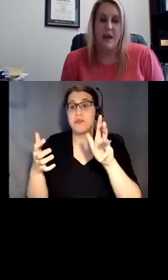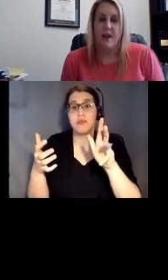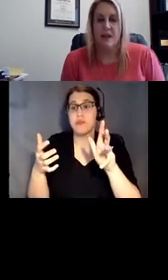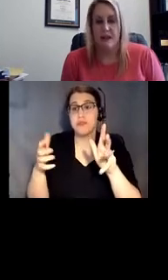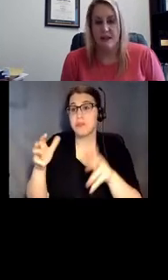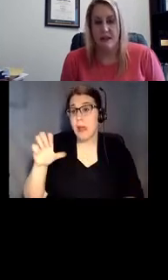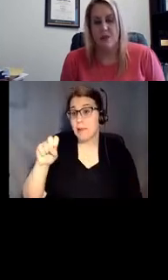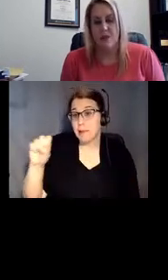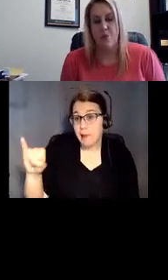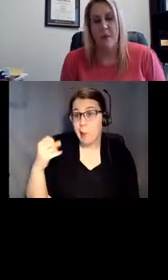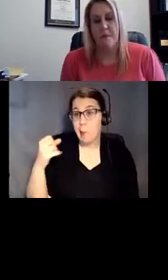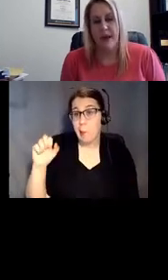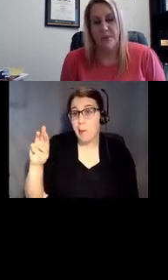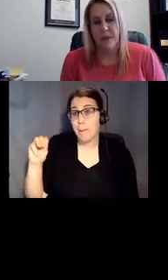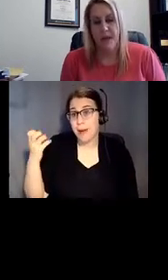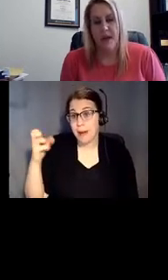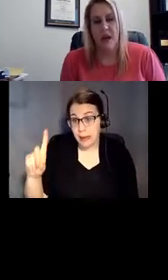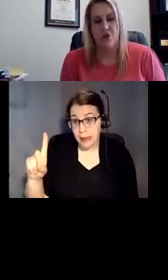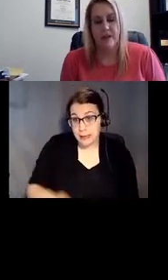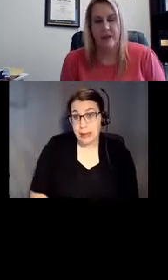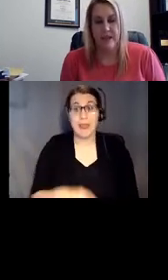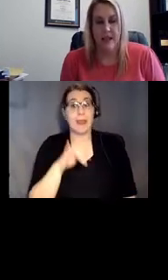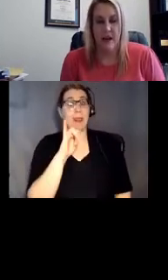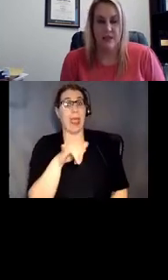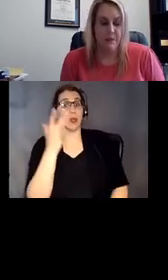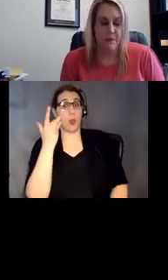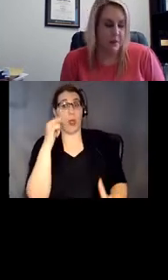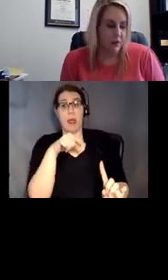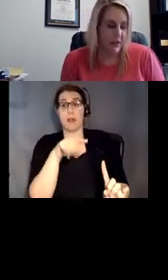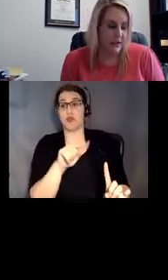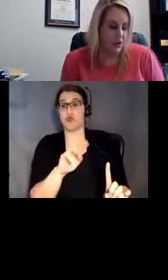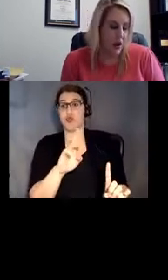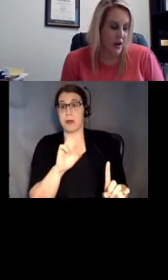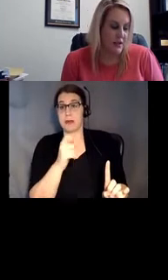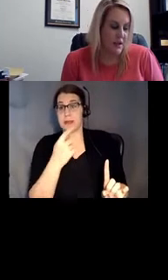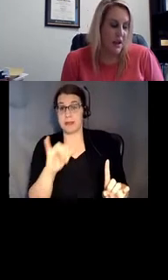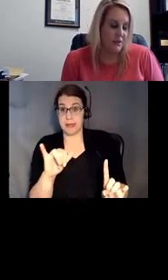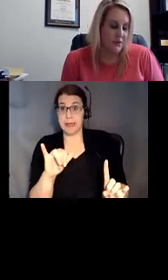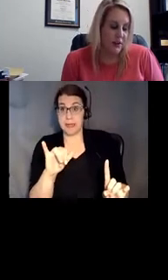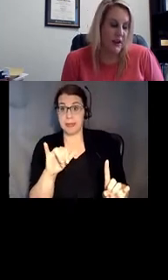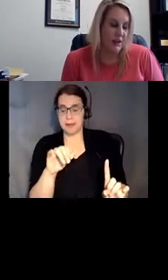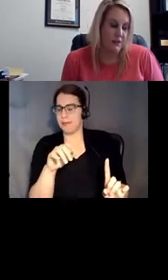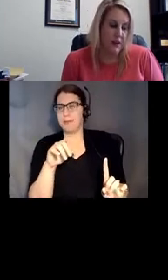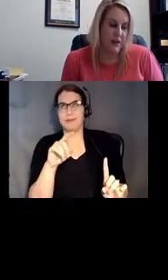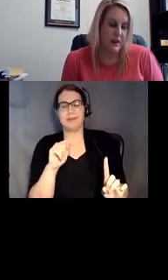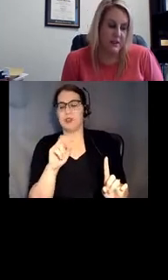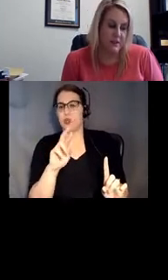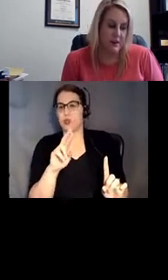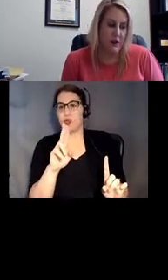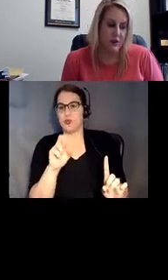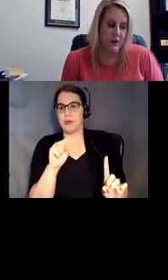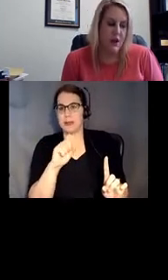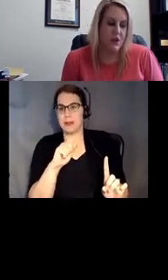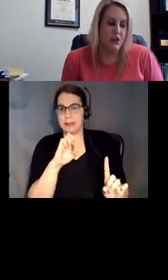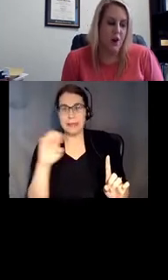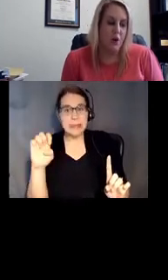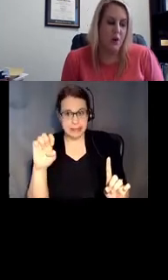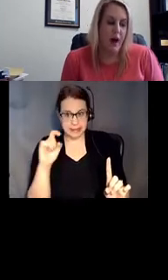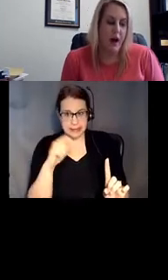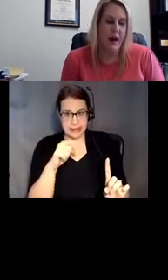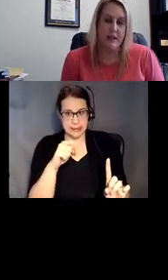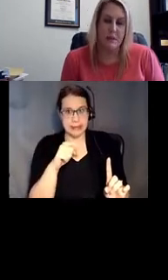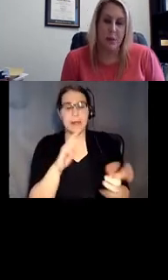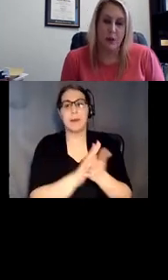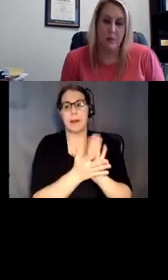eligibility. This is what makes being a trustee of a supplemental needs trust very, very difficult.